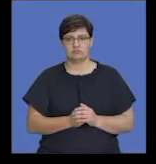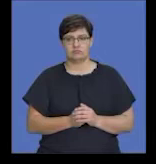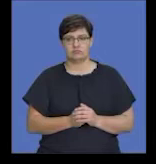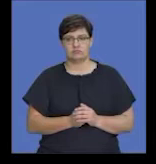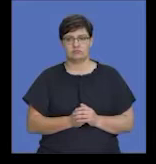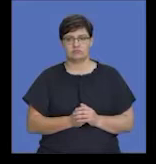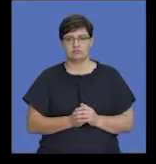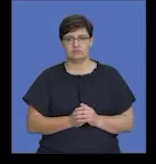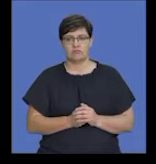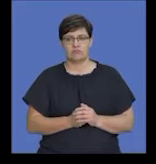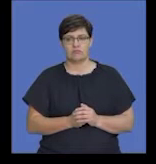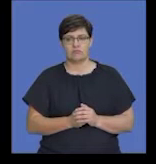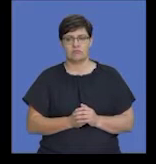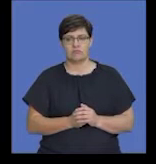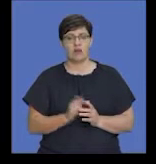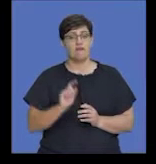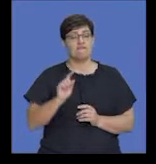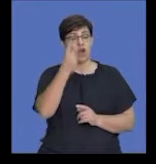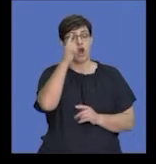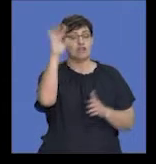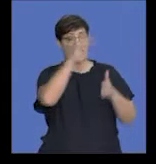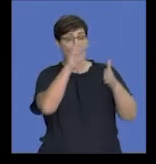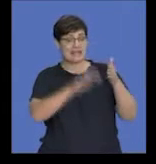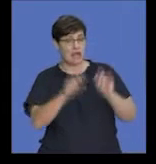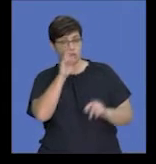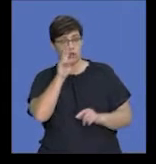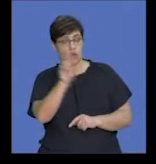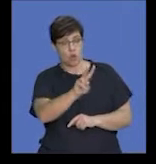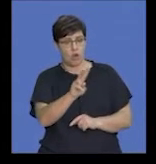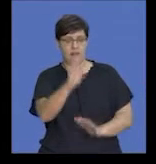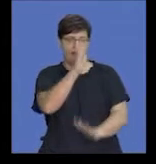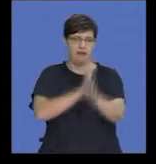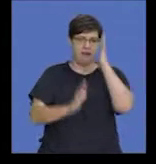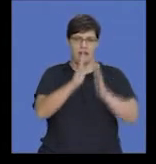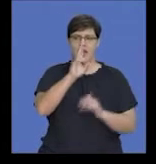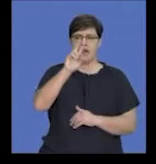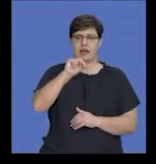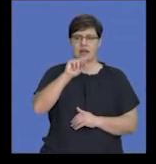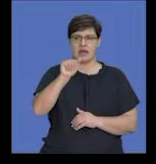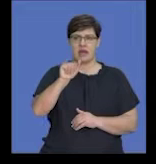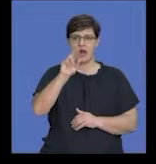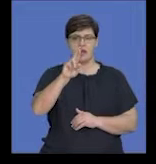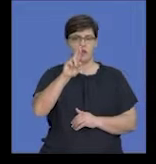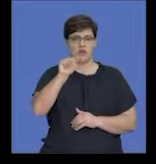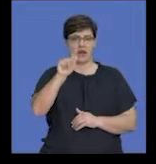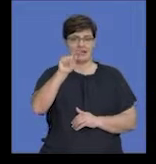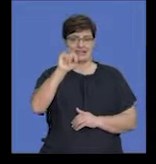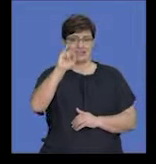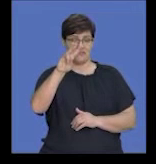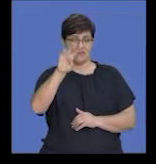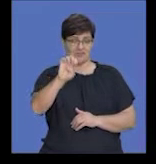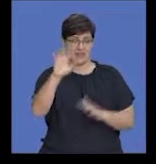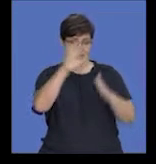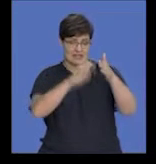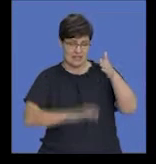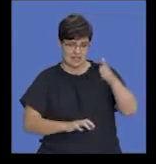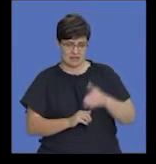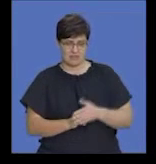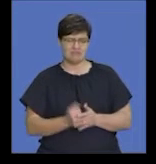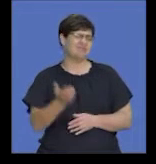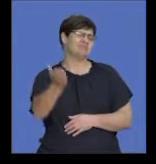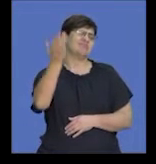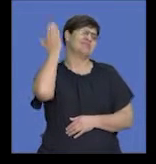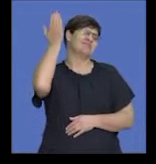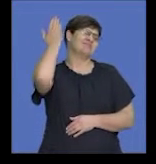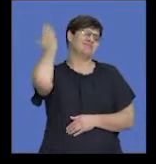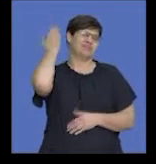So our first type of essay that we're going to look at is the narrative essay, and you've all done this a long time